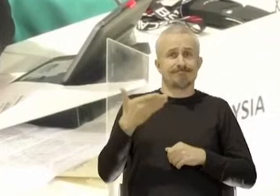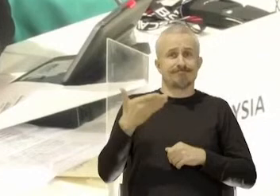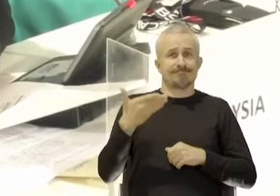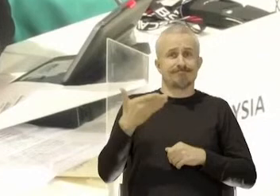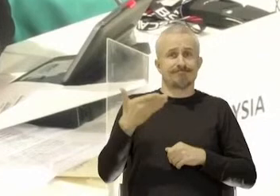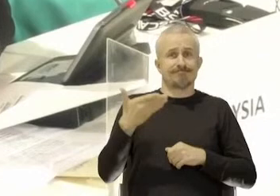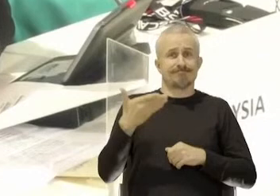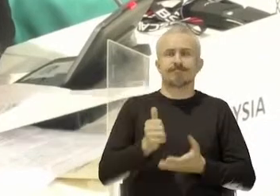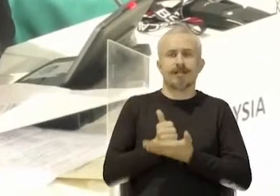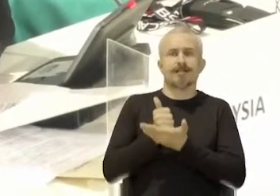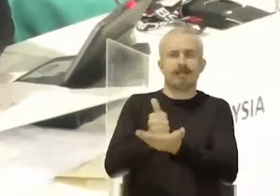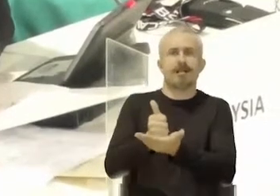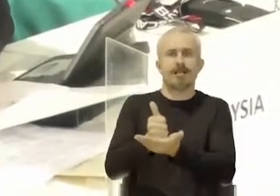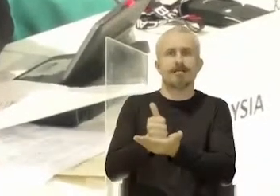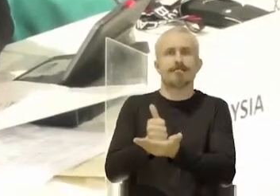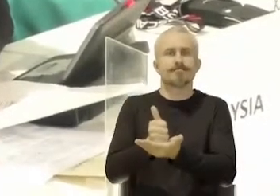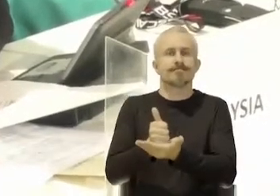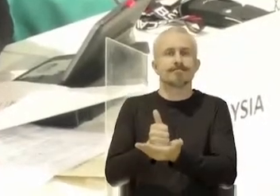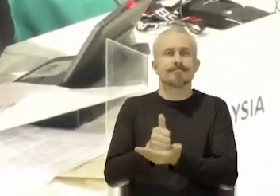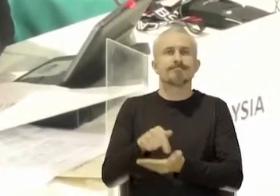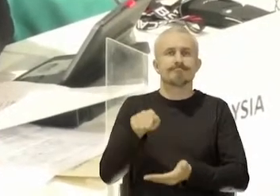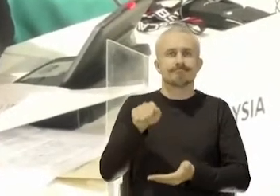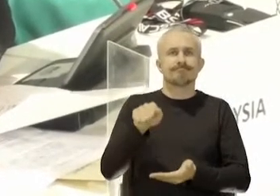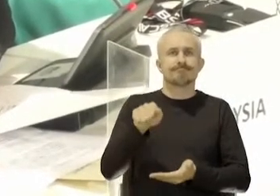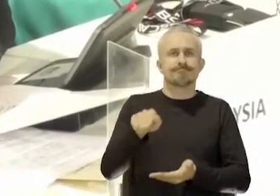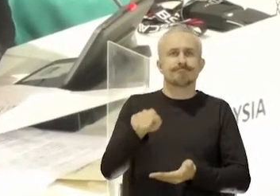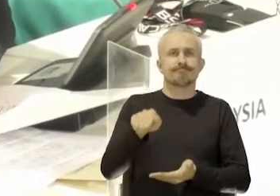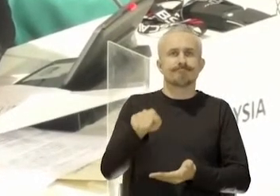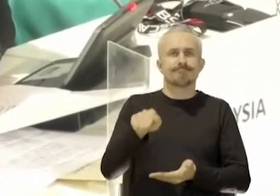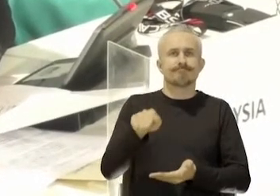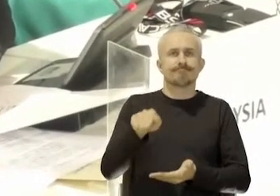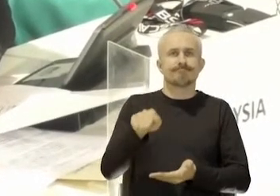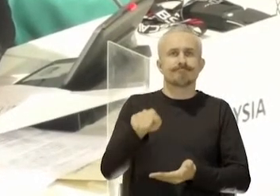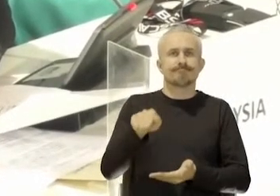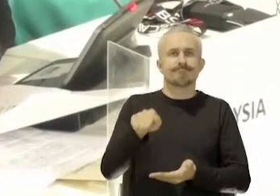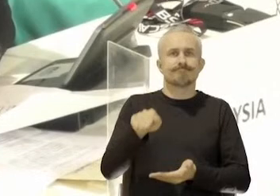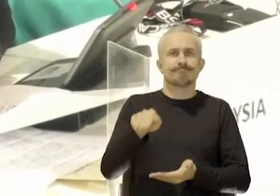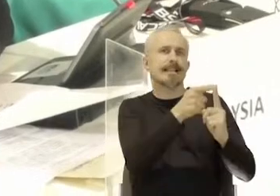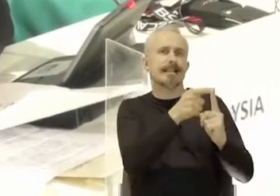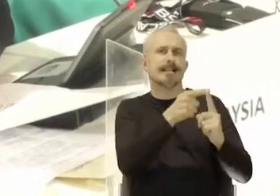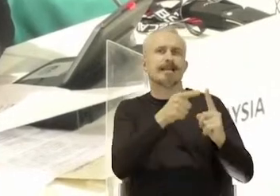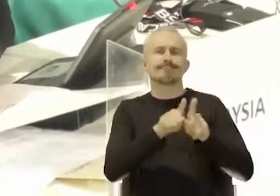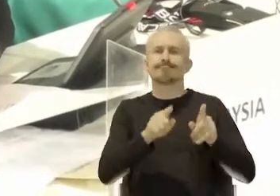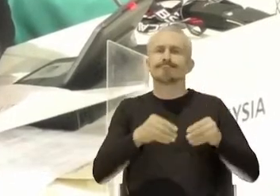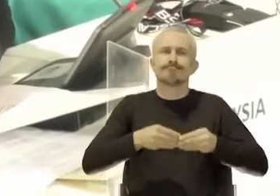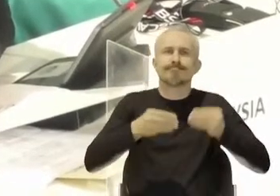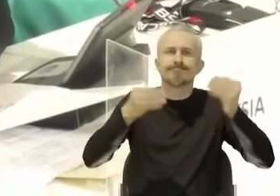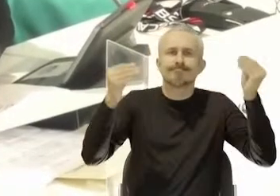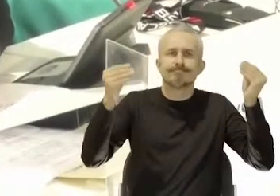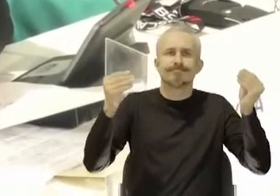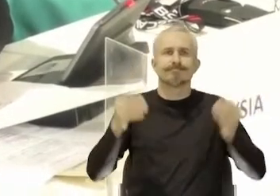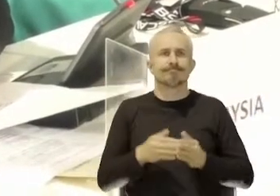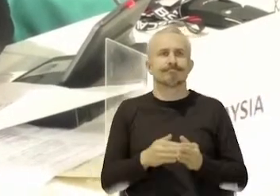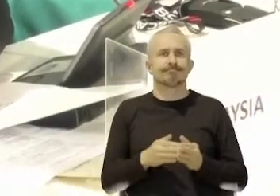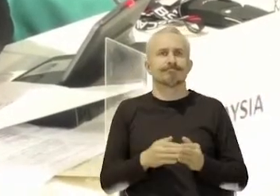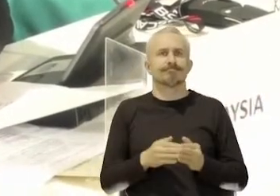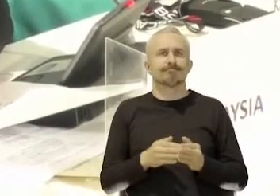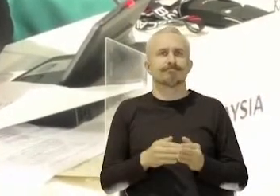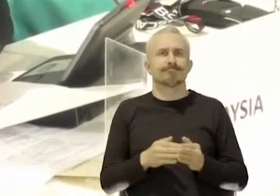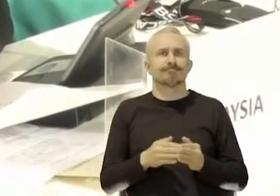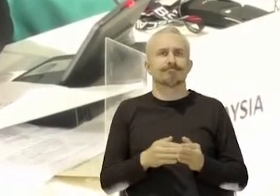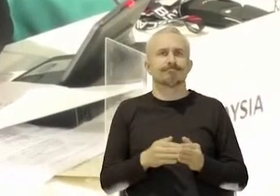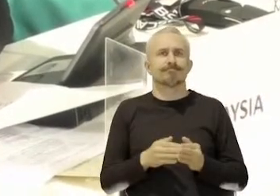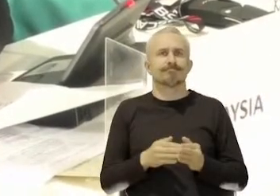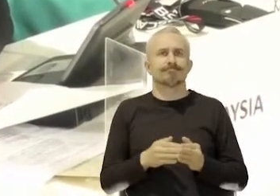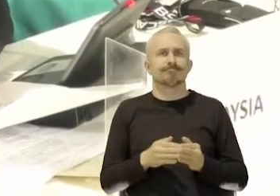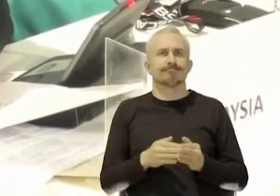in Malaysia. We envision a livable Malaysia, a nation that progresses economically while